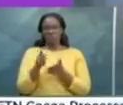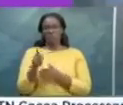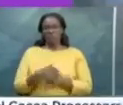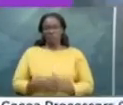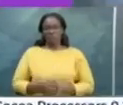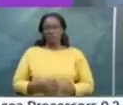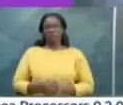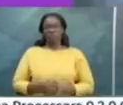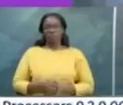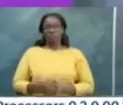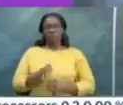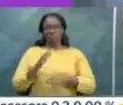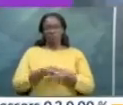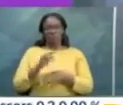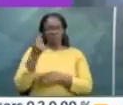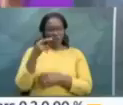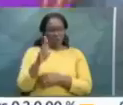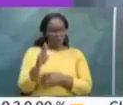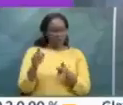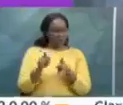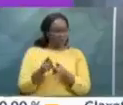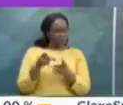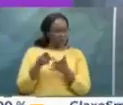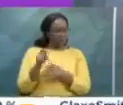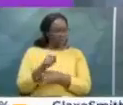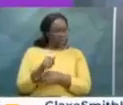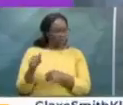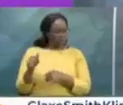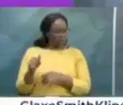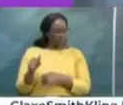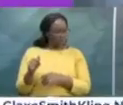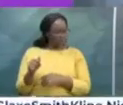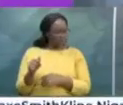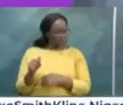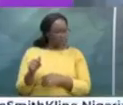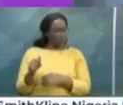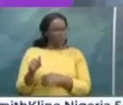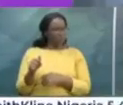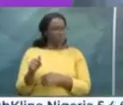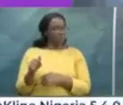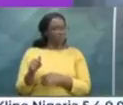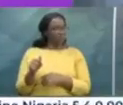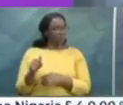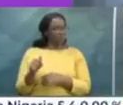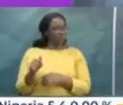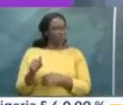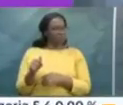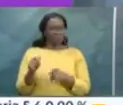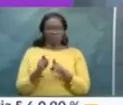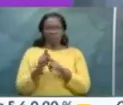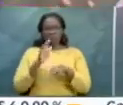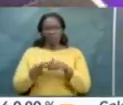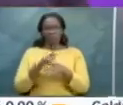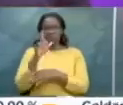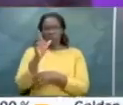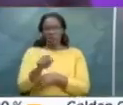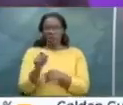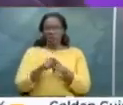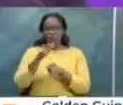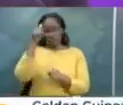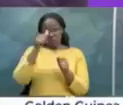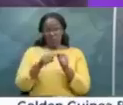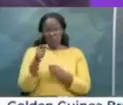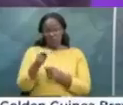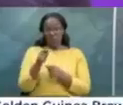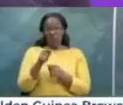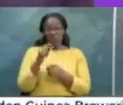Good leather, and also you're doing a good cause because we are, looking at the environment. Yes, yes, yes. And it's also for a good cause. Please remember, SOKO is